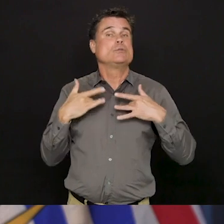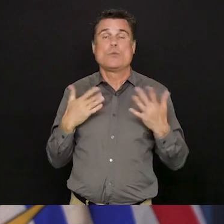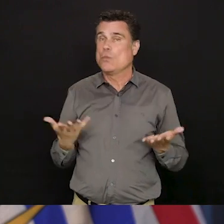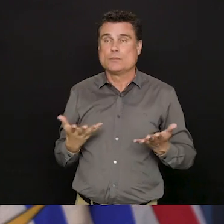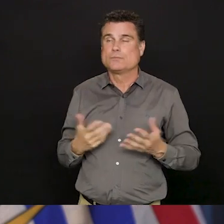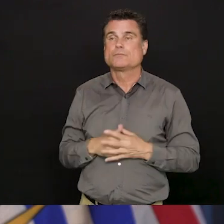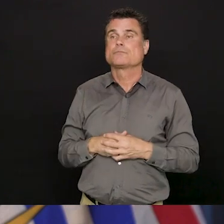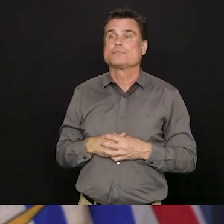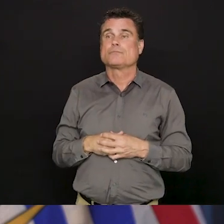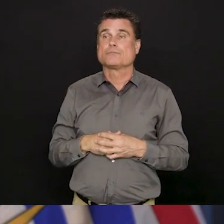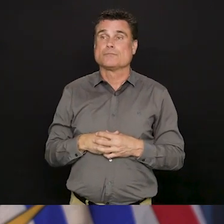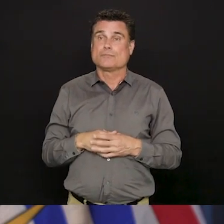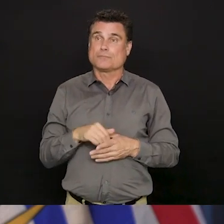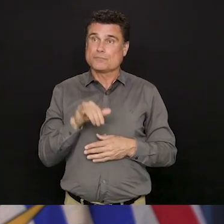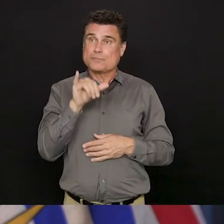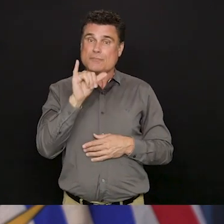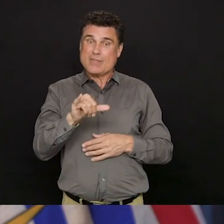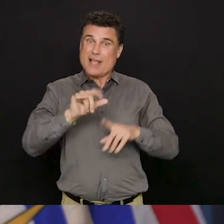sufficiently validated, and there's